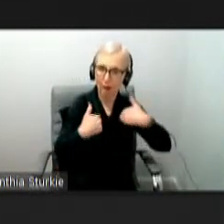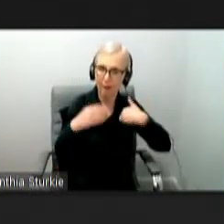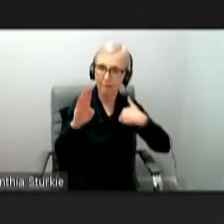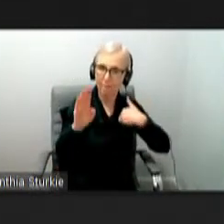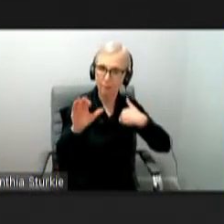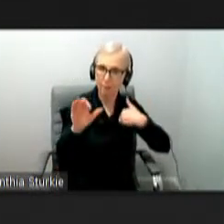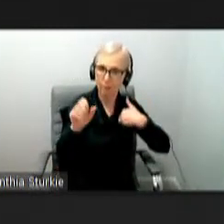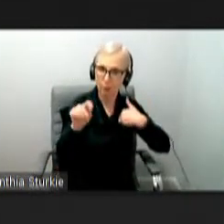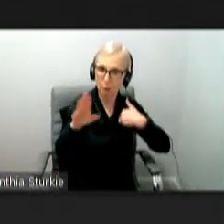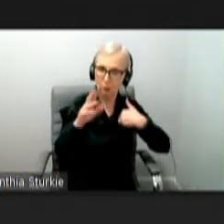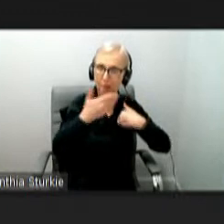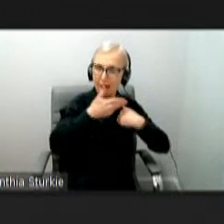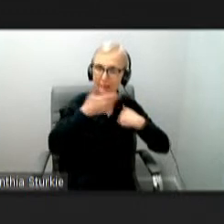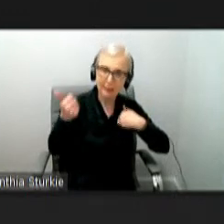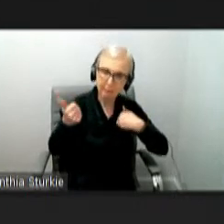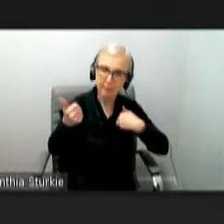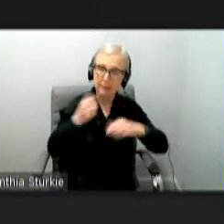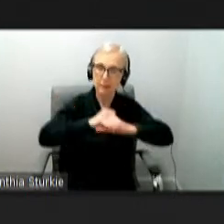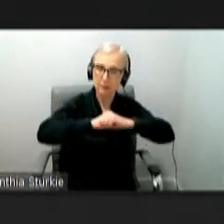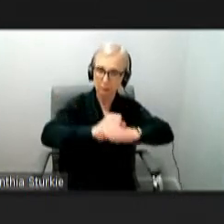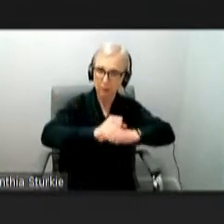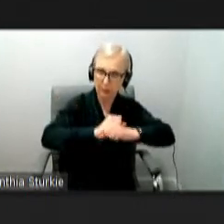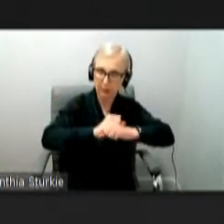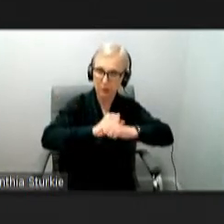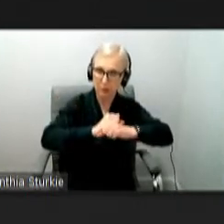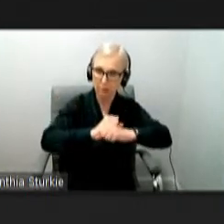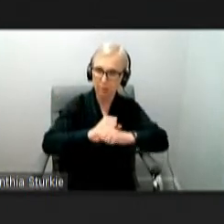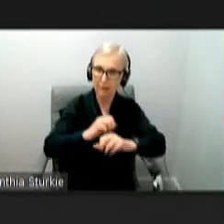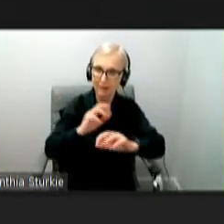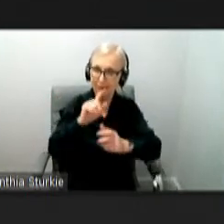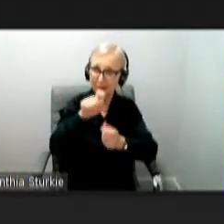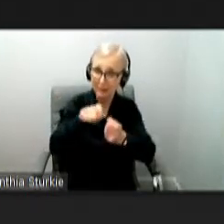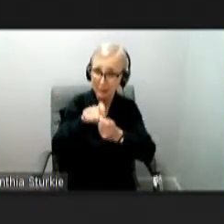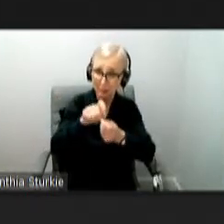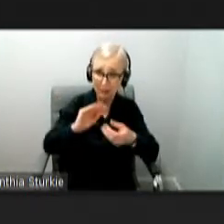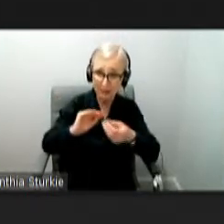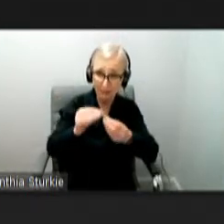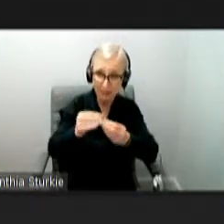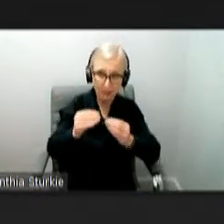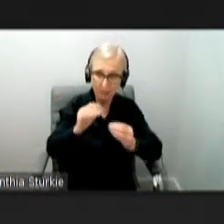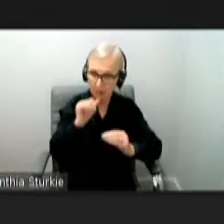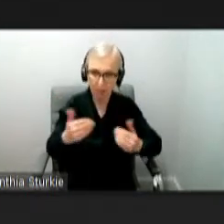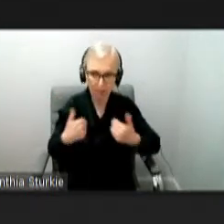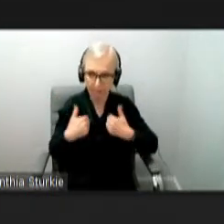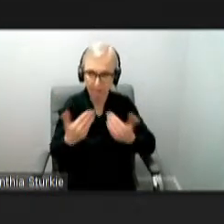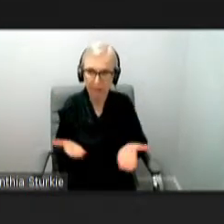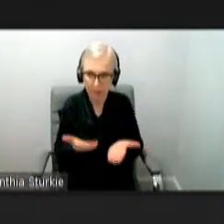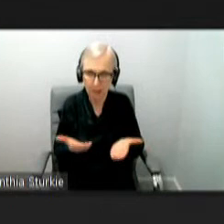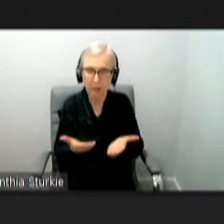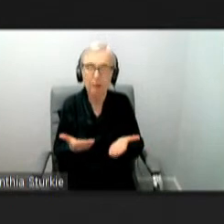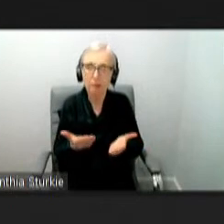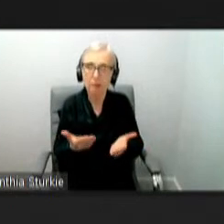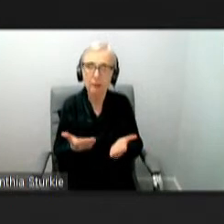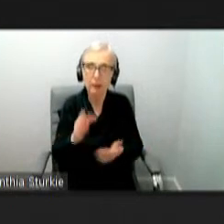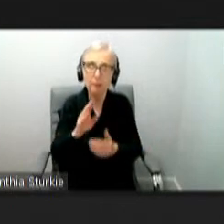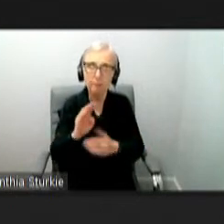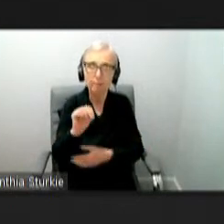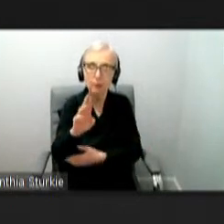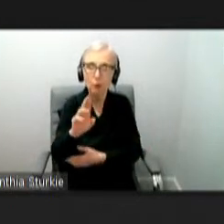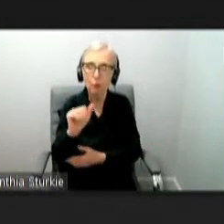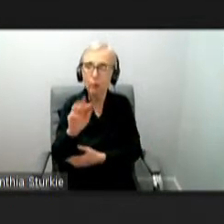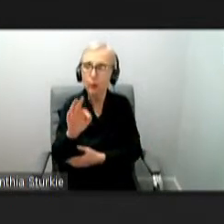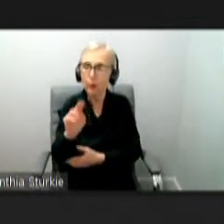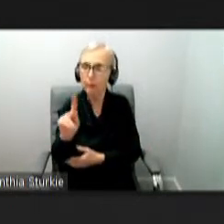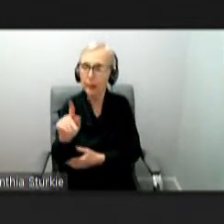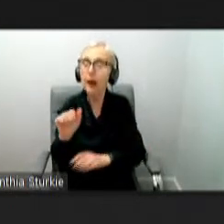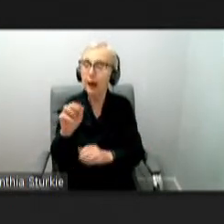where we see the greatest level of protection. I'd have to get back to you though on the specific numbers. Jesus, I'll be happy to follow up with you after the press